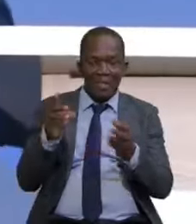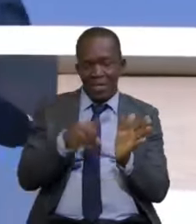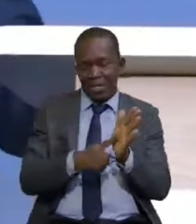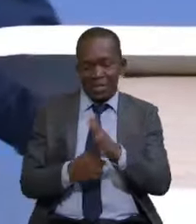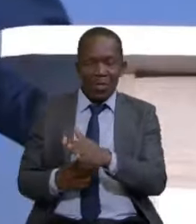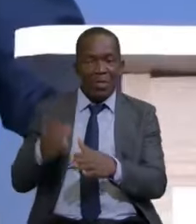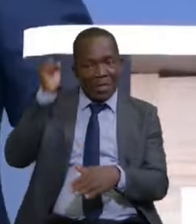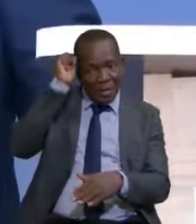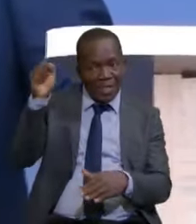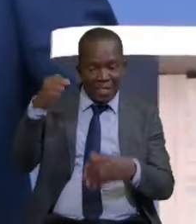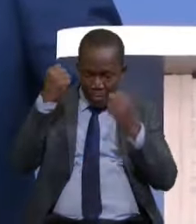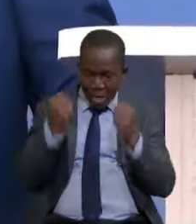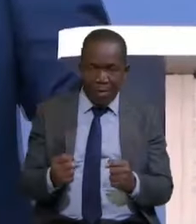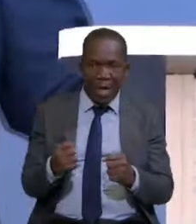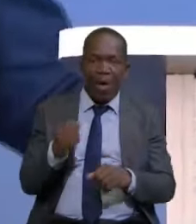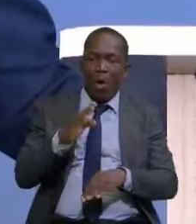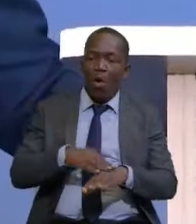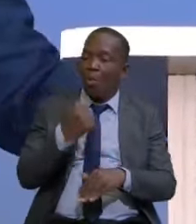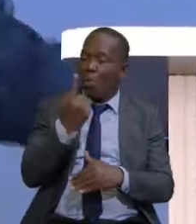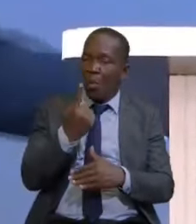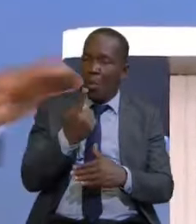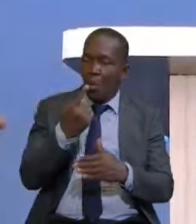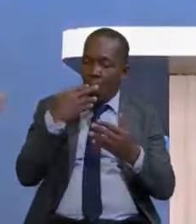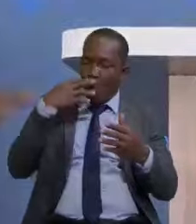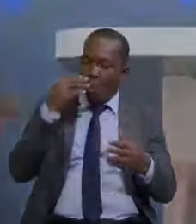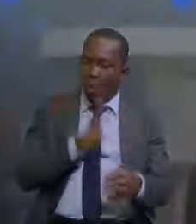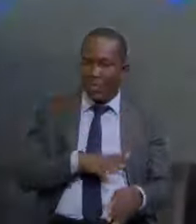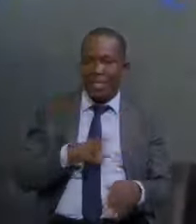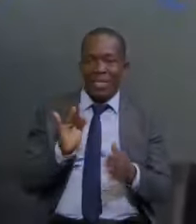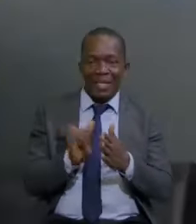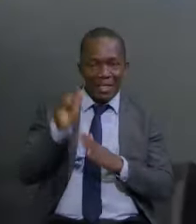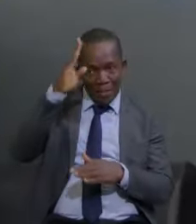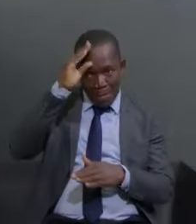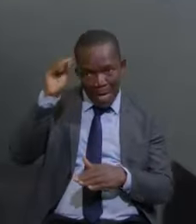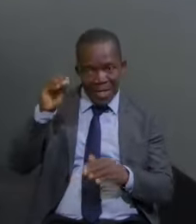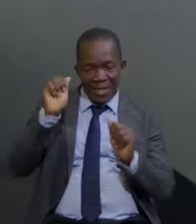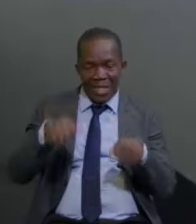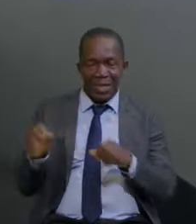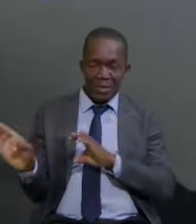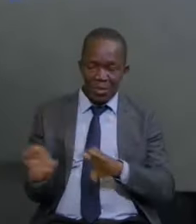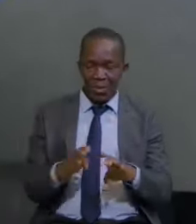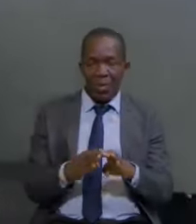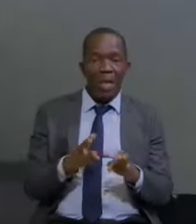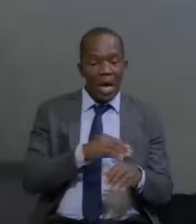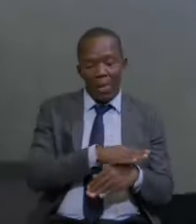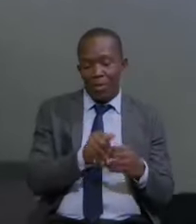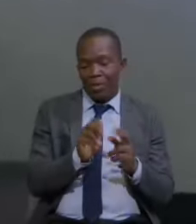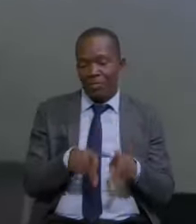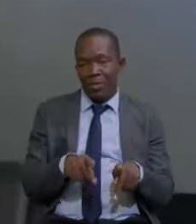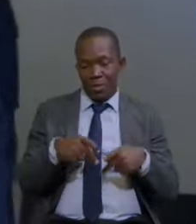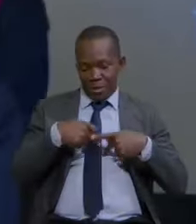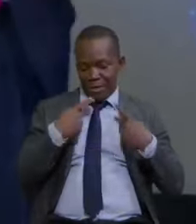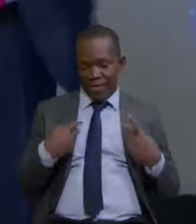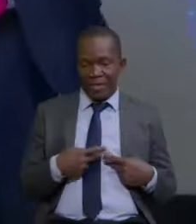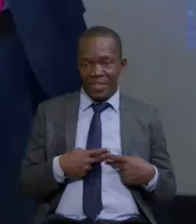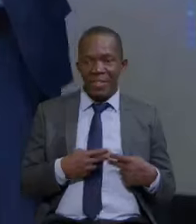Those Jewish people, the Sanhedrin, and the leaders of the Jewish people, and the leaders of the Gentile people,